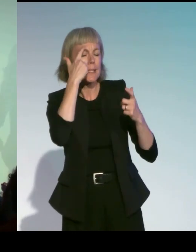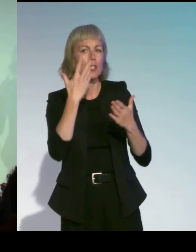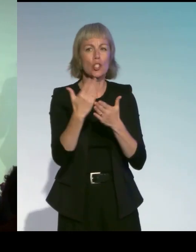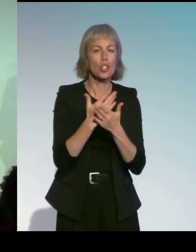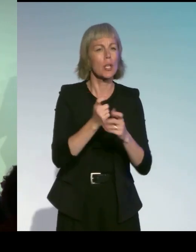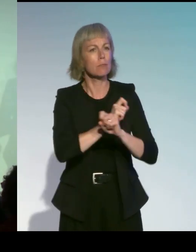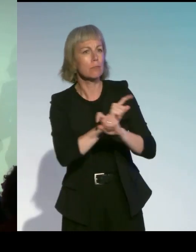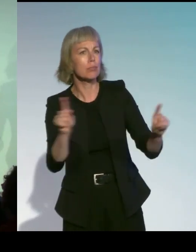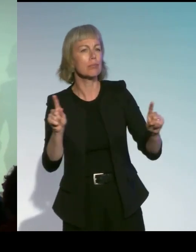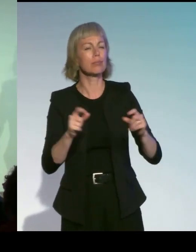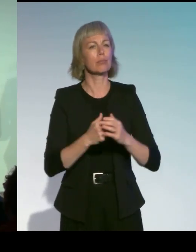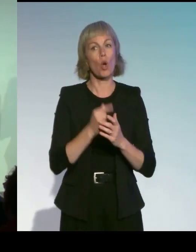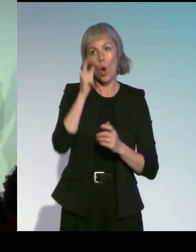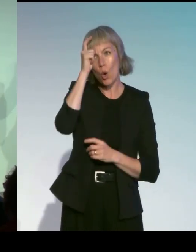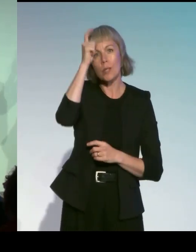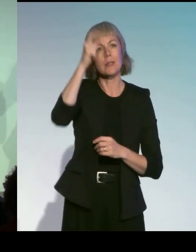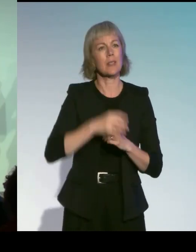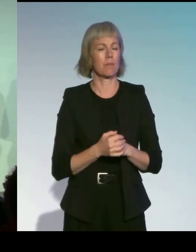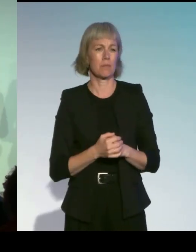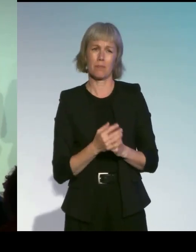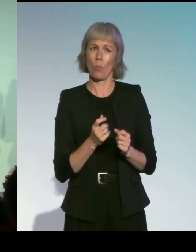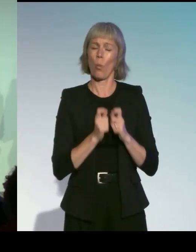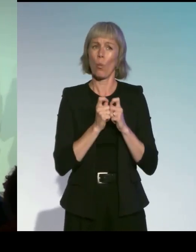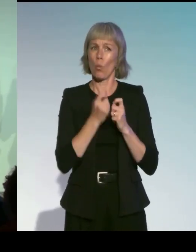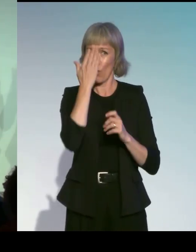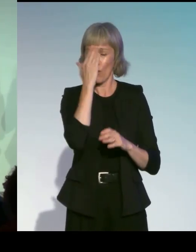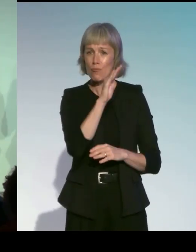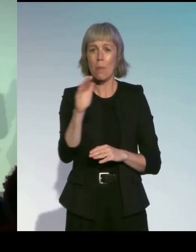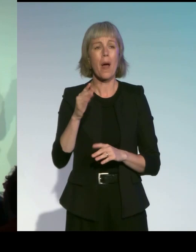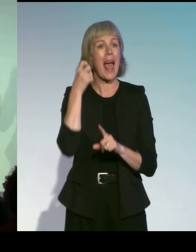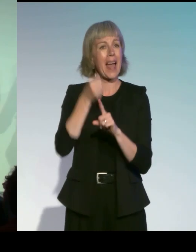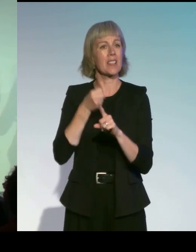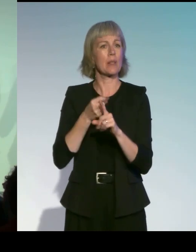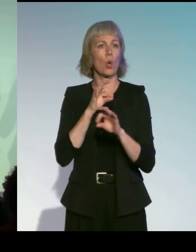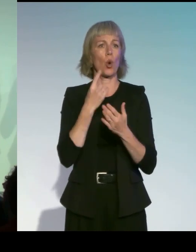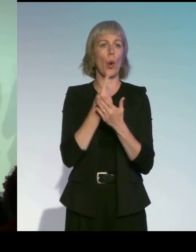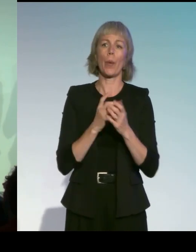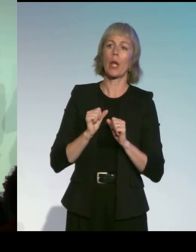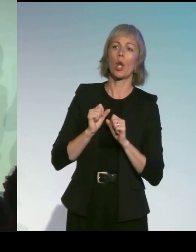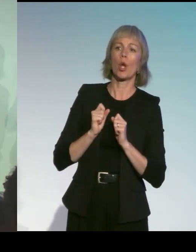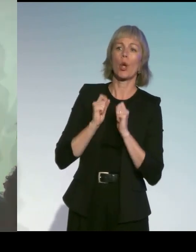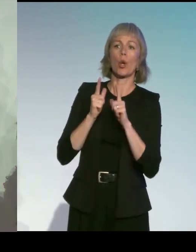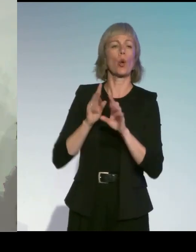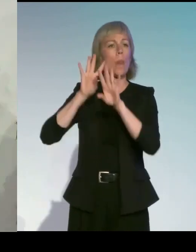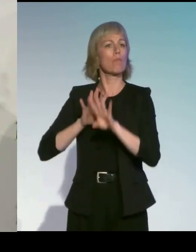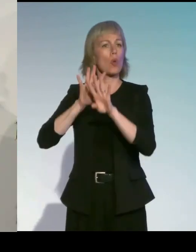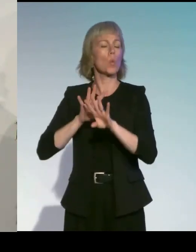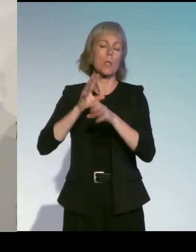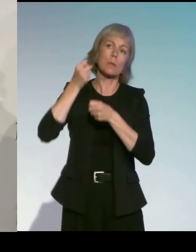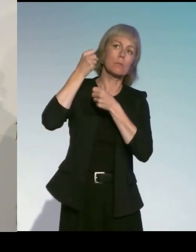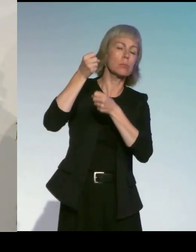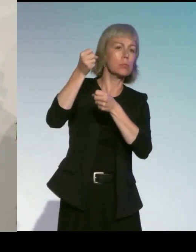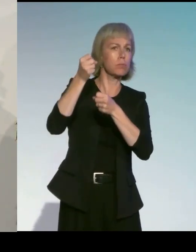around concepts. But also, it's important to remind people that activism is also not just rallies or protests. It takes forms, as we've seen,